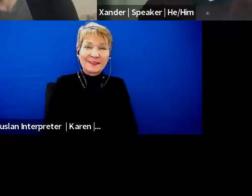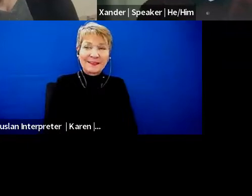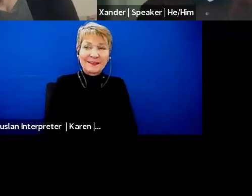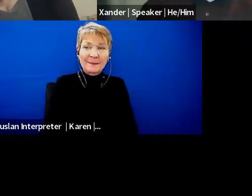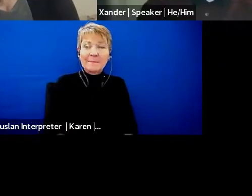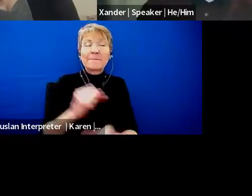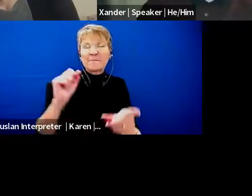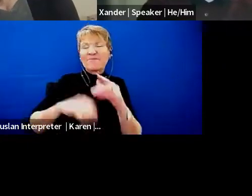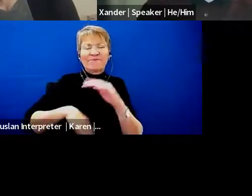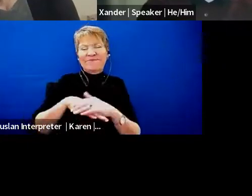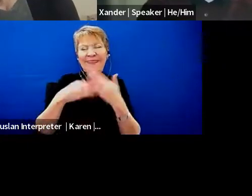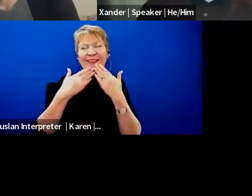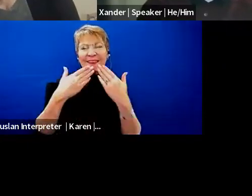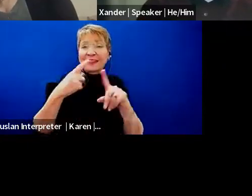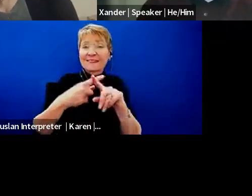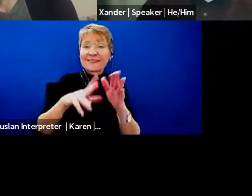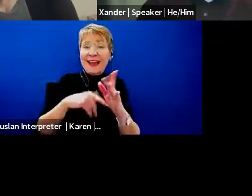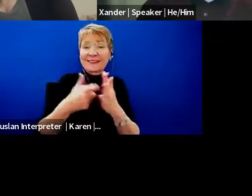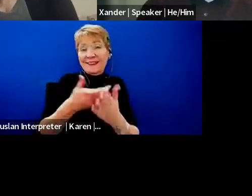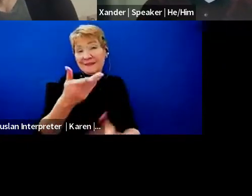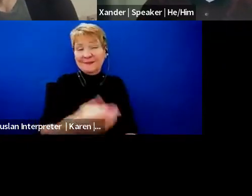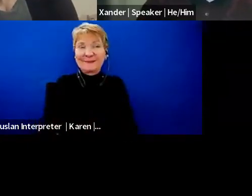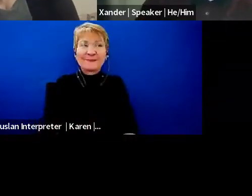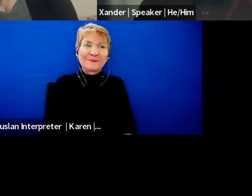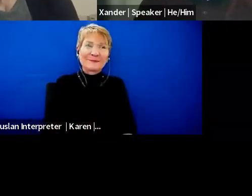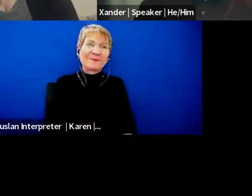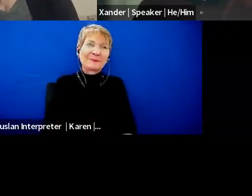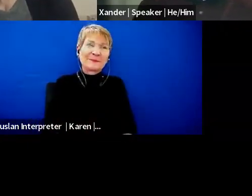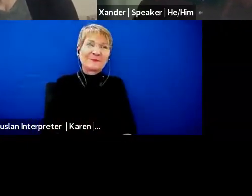Absolutely. Thank you, Emily. Xander, I'll throw over to you, please.